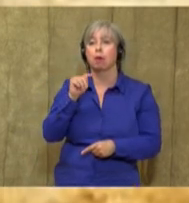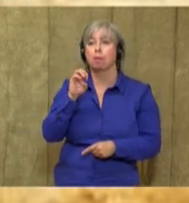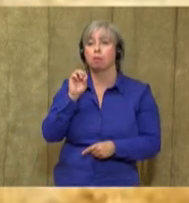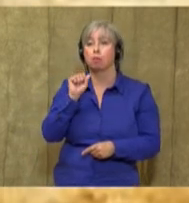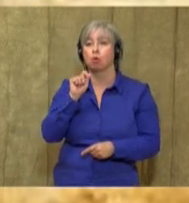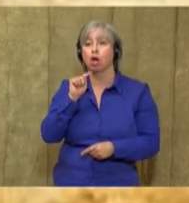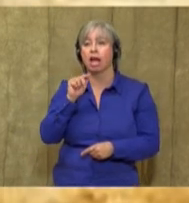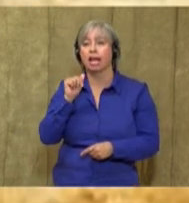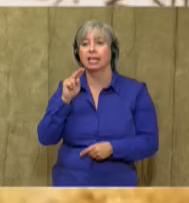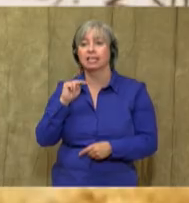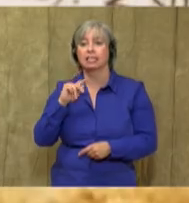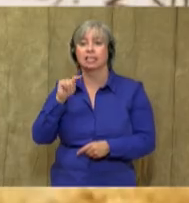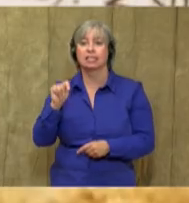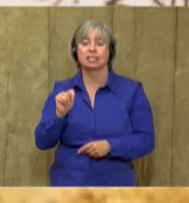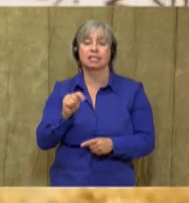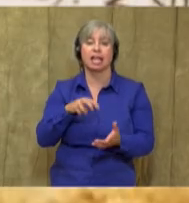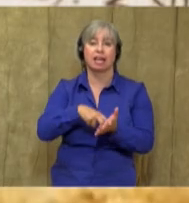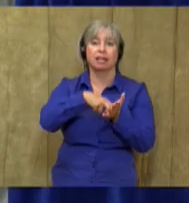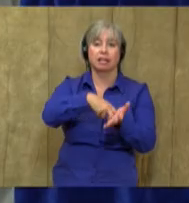came out of this movement.